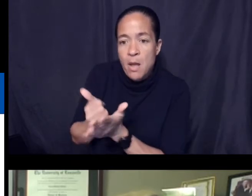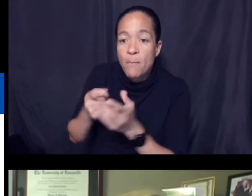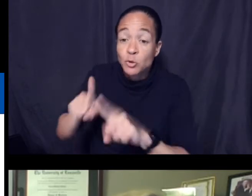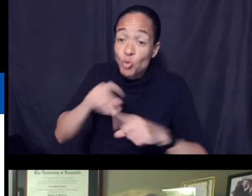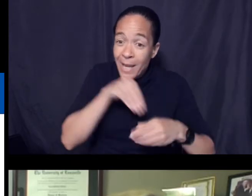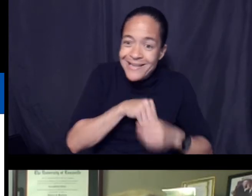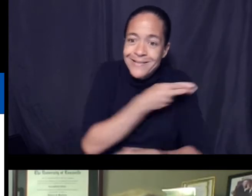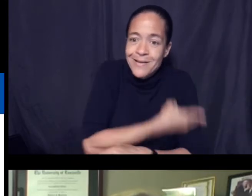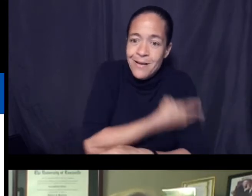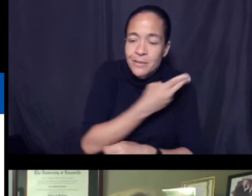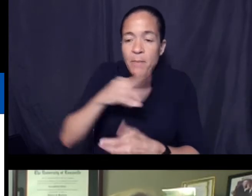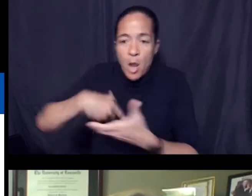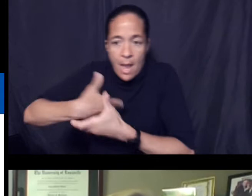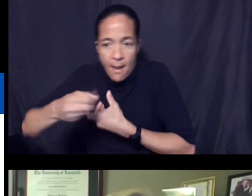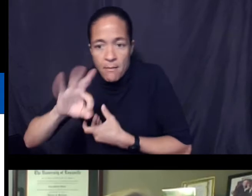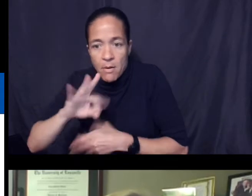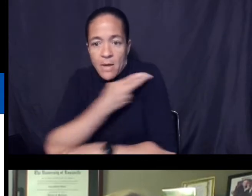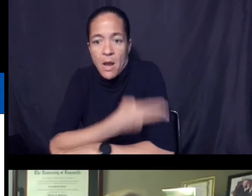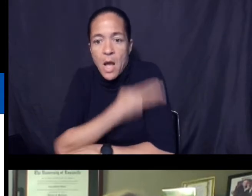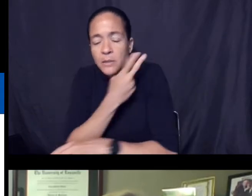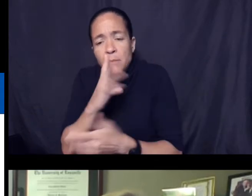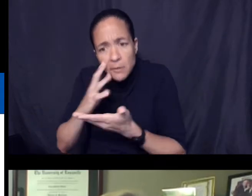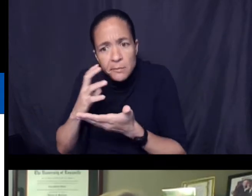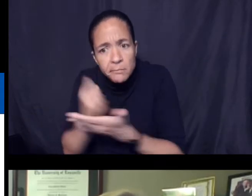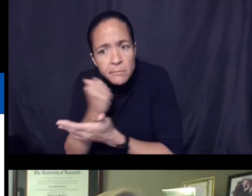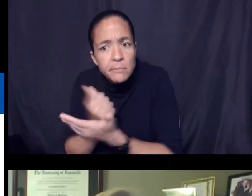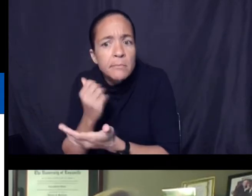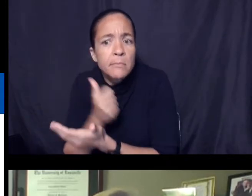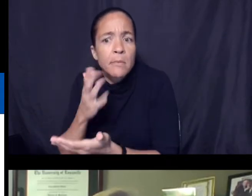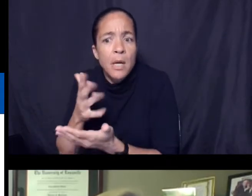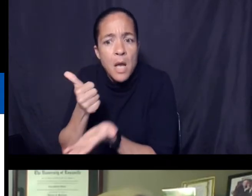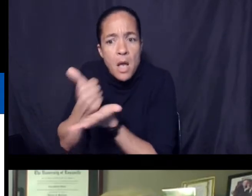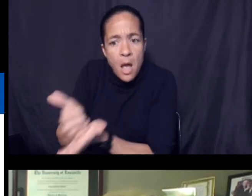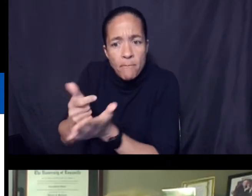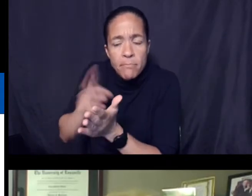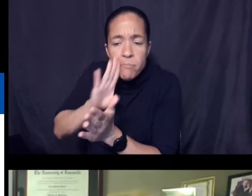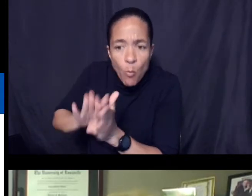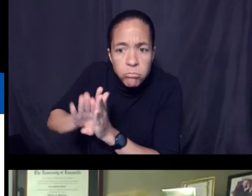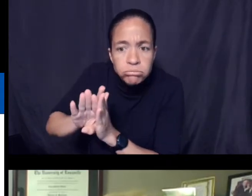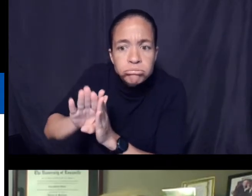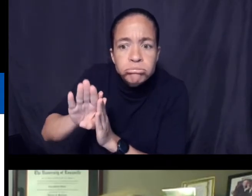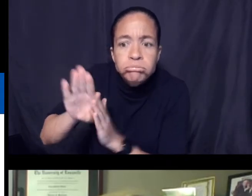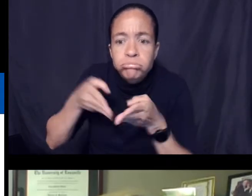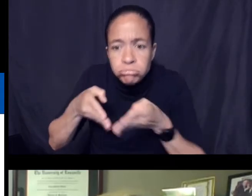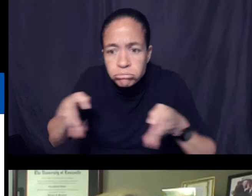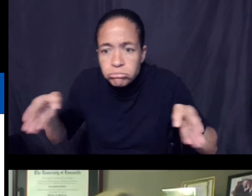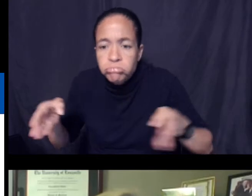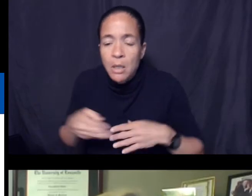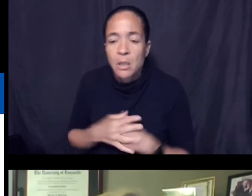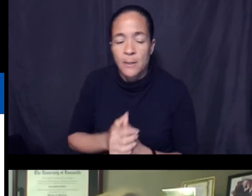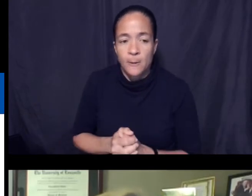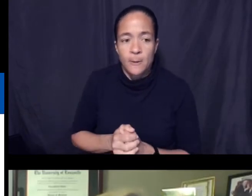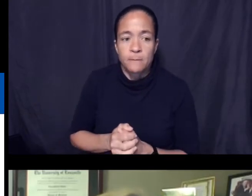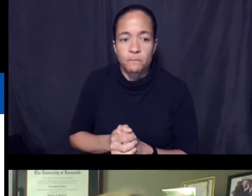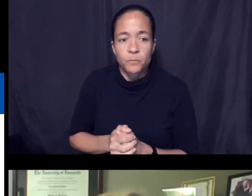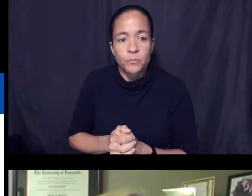outpatient to kind of maximize their development and provide support to that family. Two programs